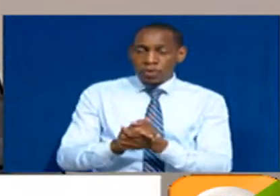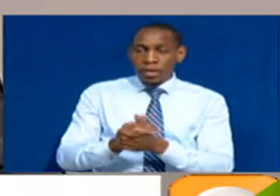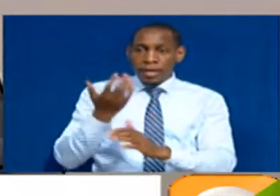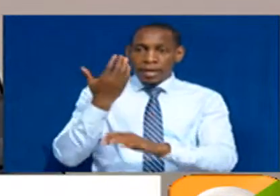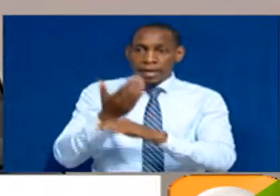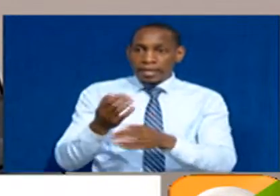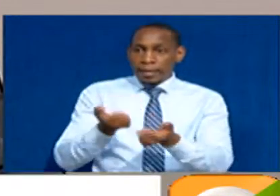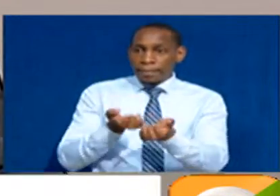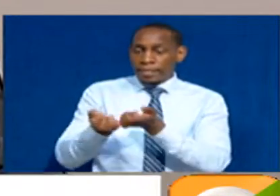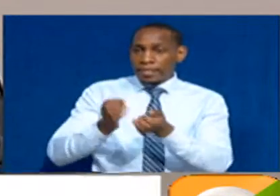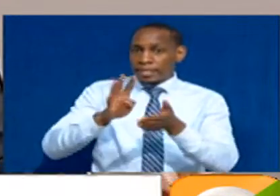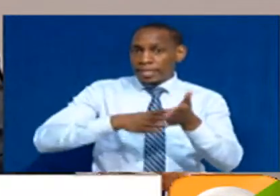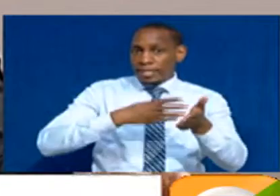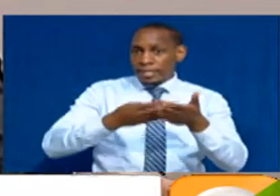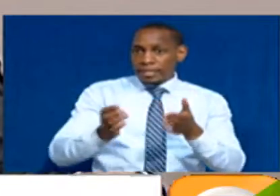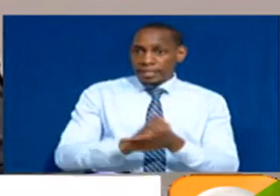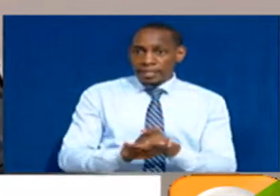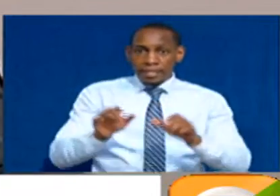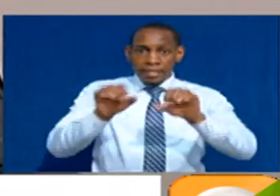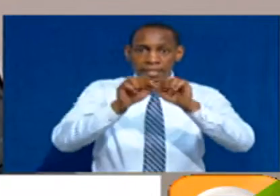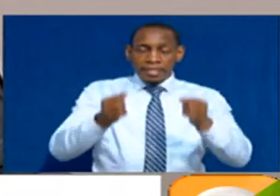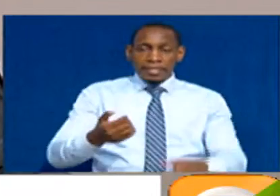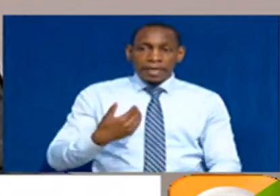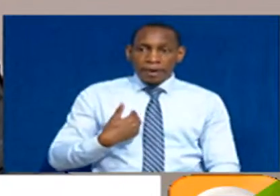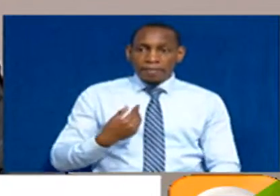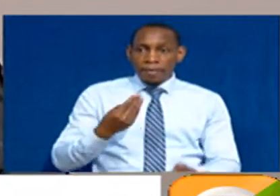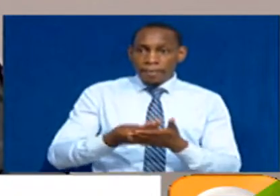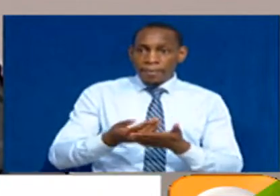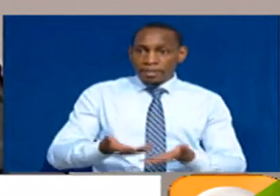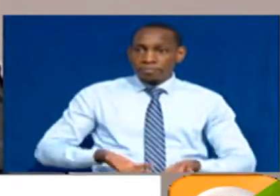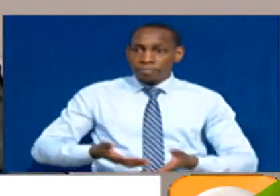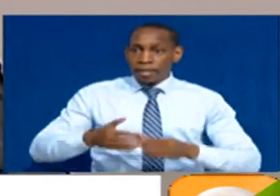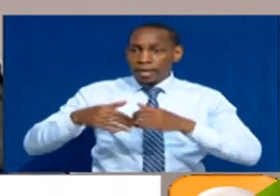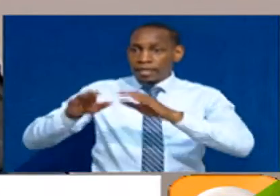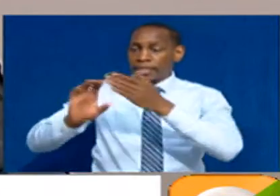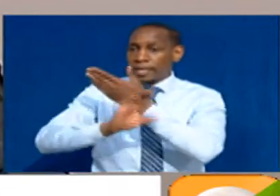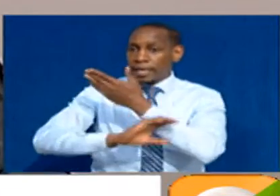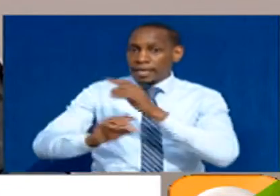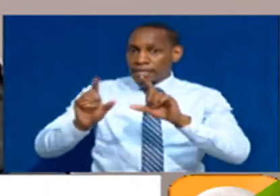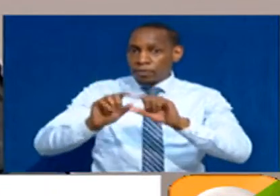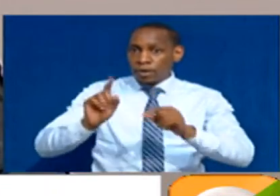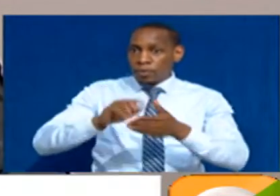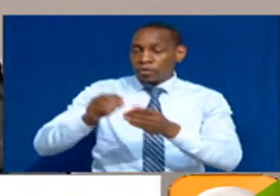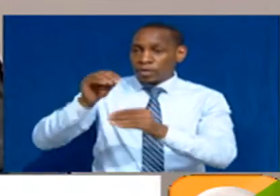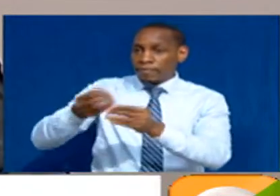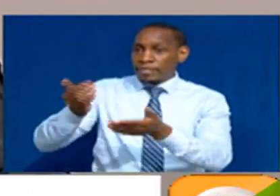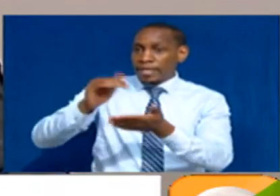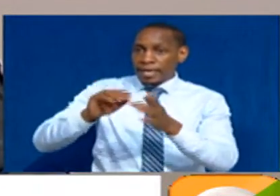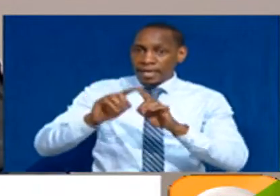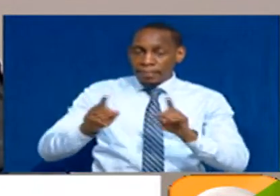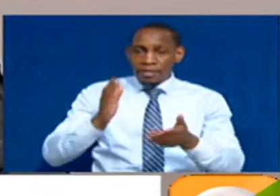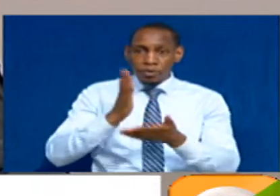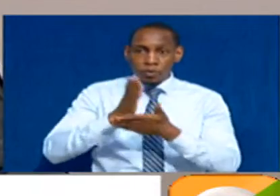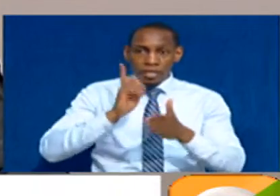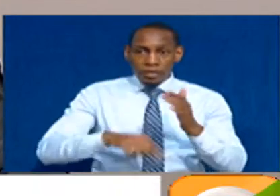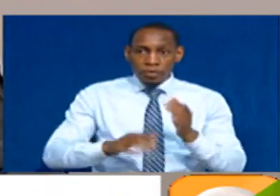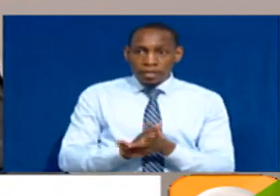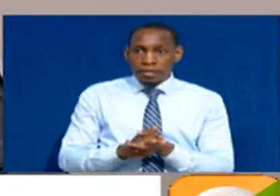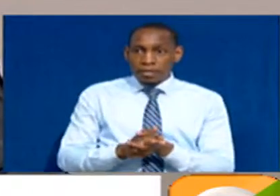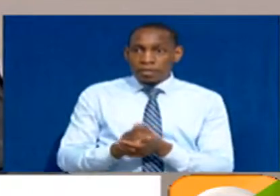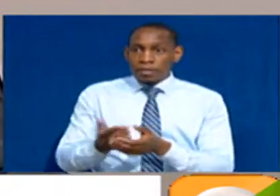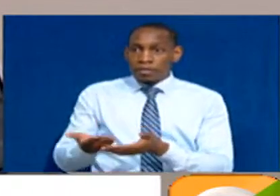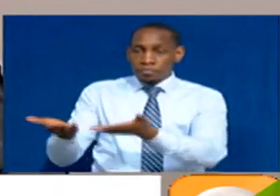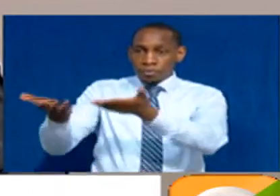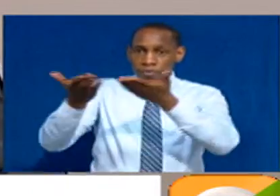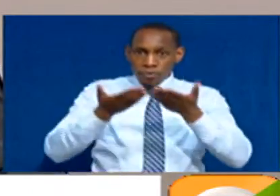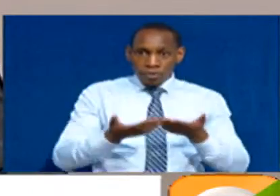complicated corporate structures. So you have a system where we are taking money out of the country, saying that we are investing, but in reality, it still comes